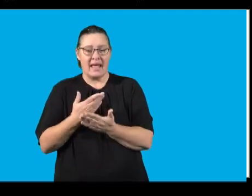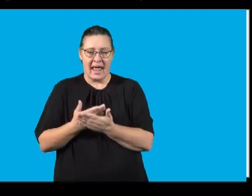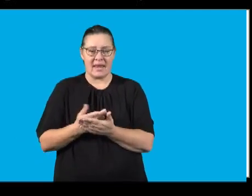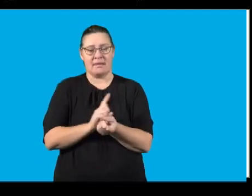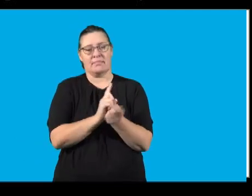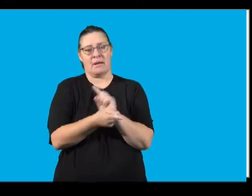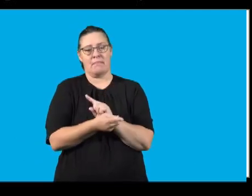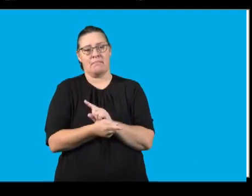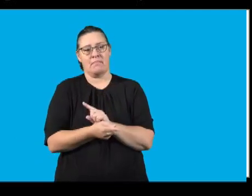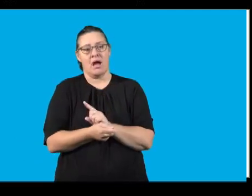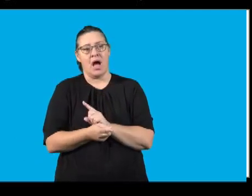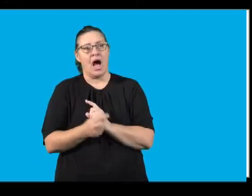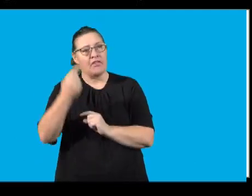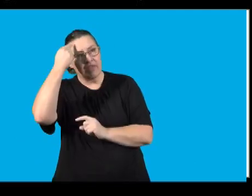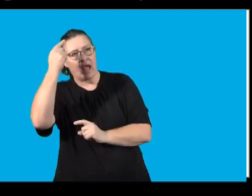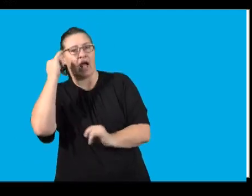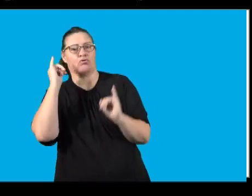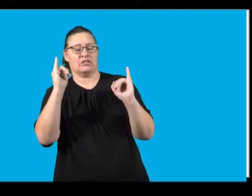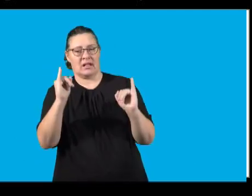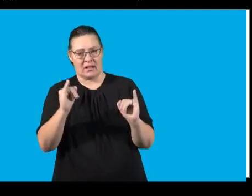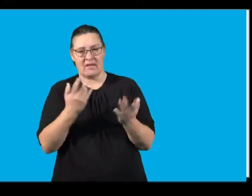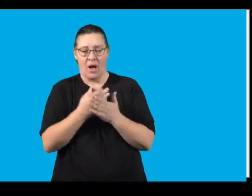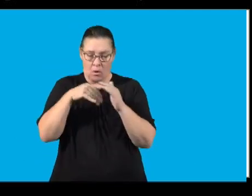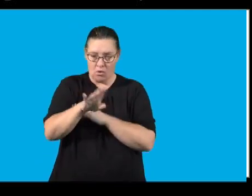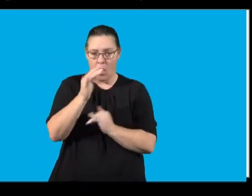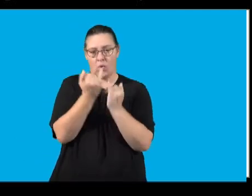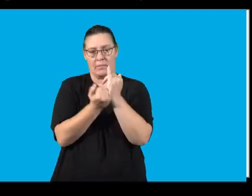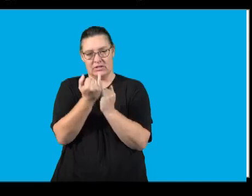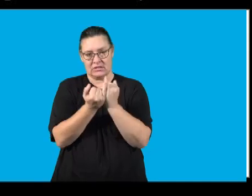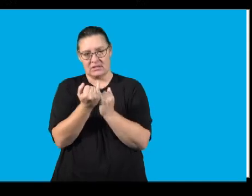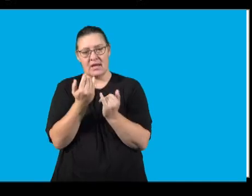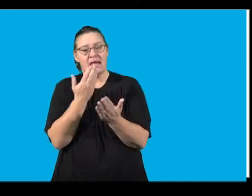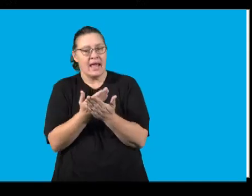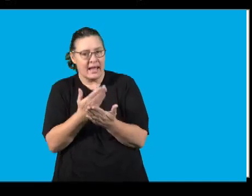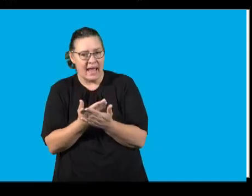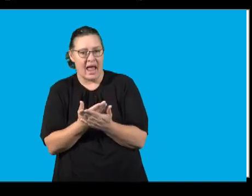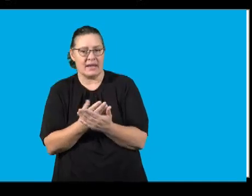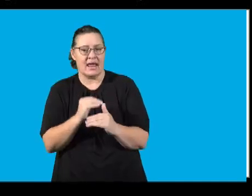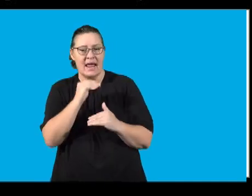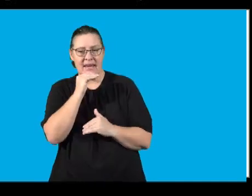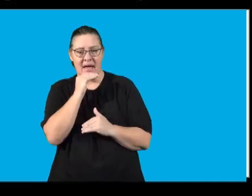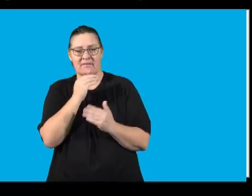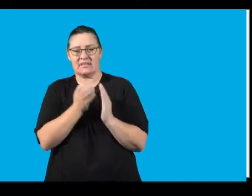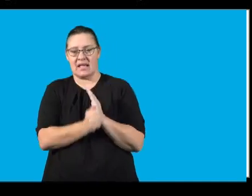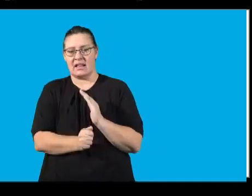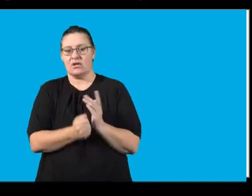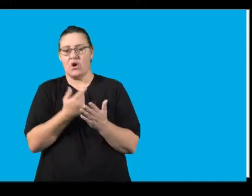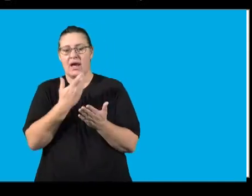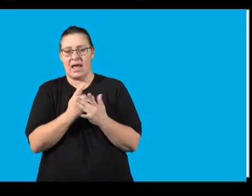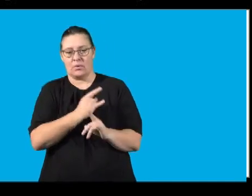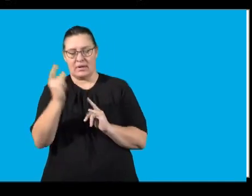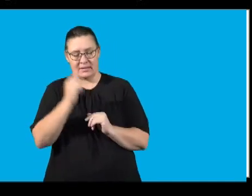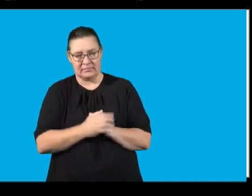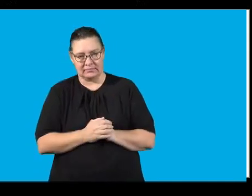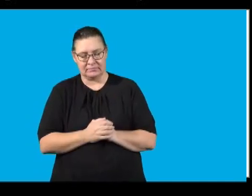become critical thinkers, and when they go to competition, they'll be able to have sufficient skills in order to win, all